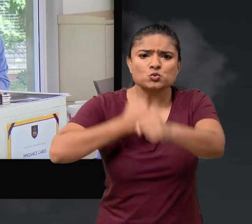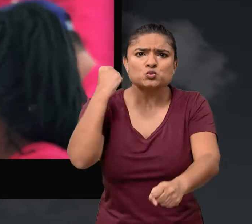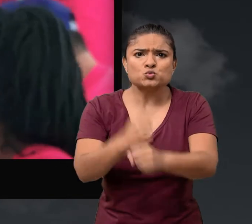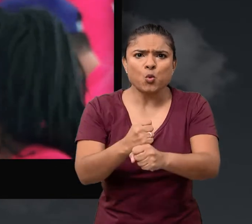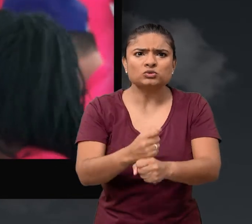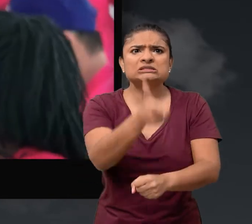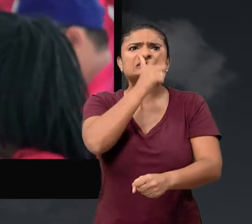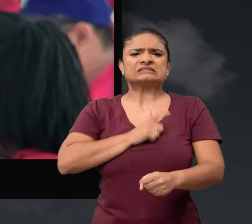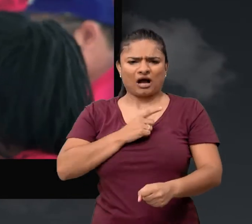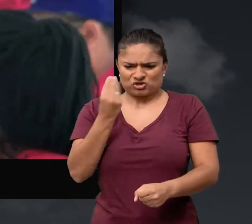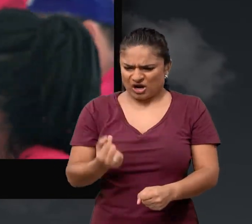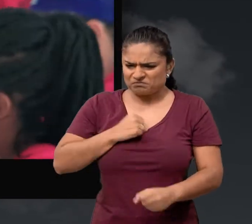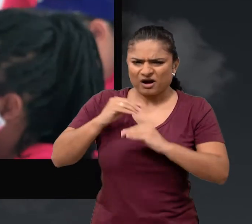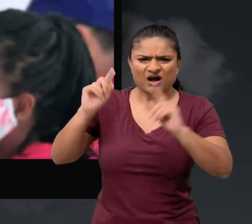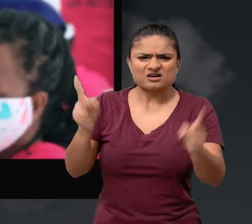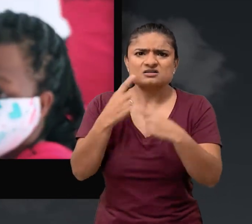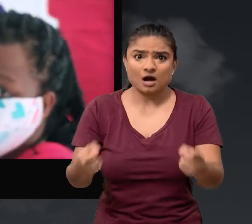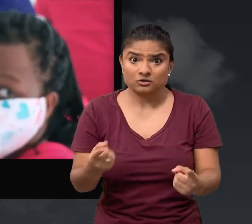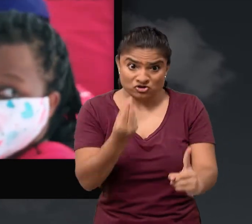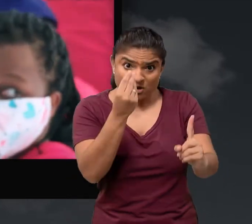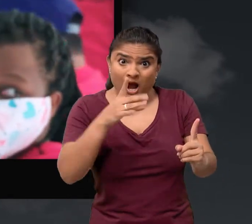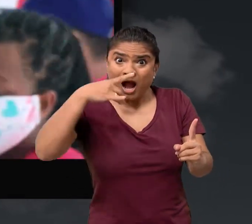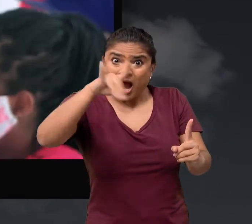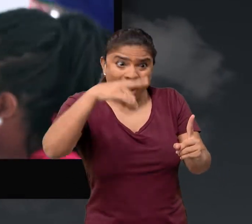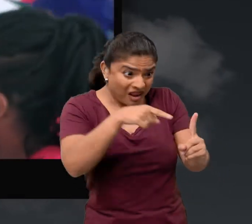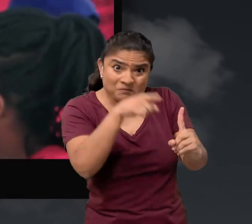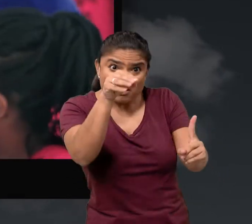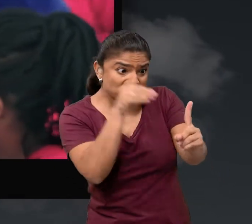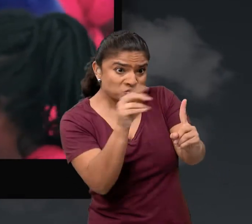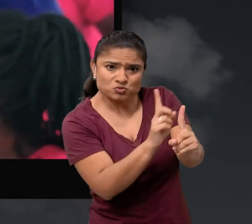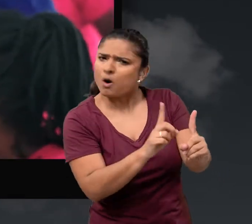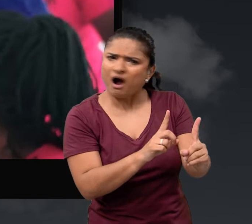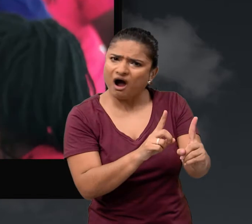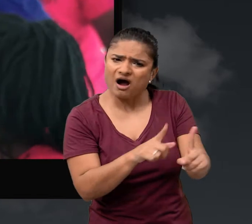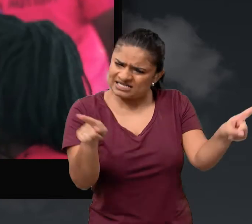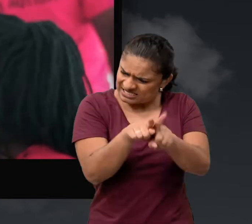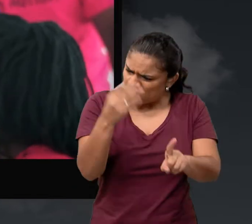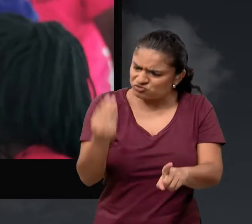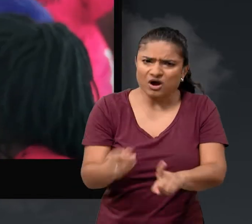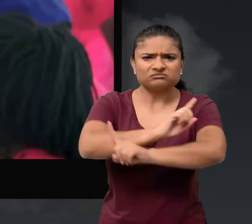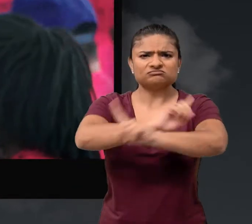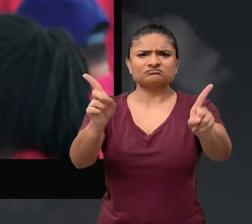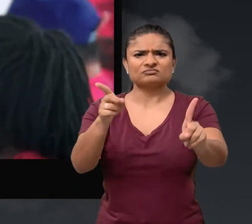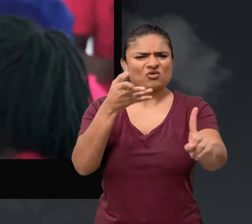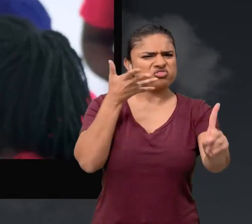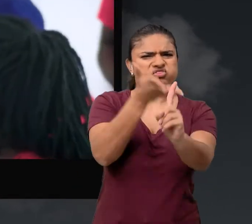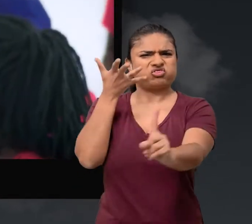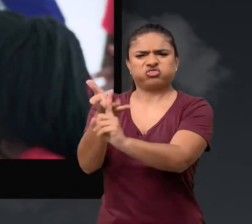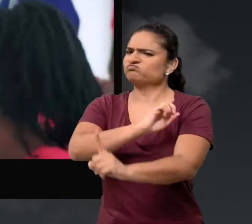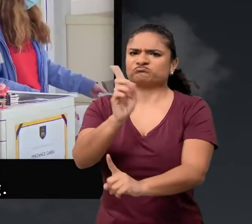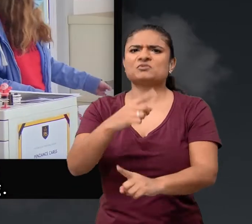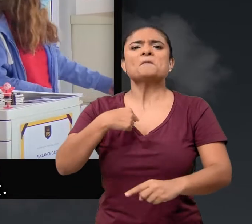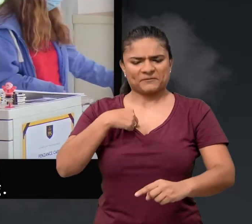back, I was incensed. I wouldn't have even called an animal uneducable, let alone a child, a human being with